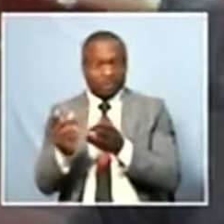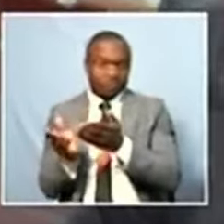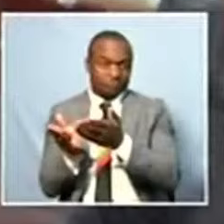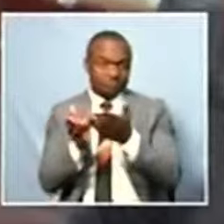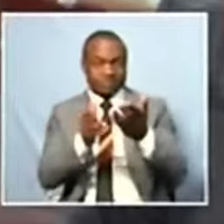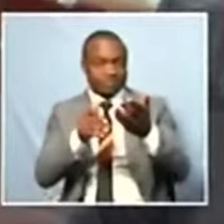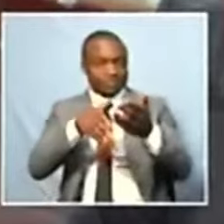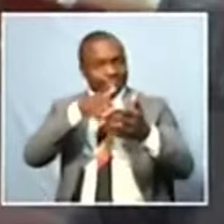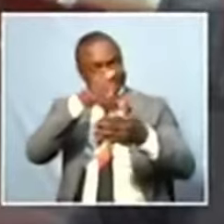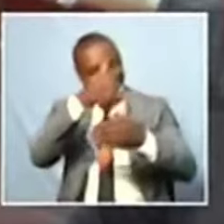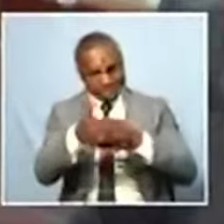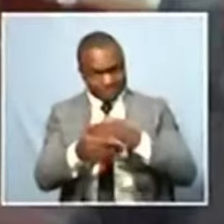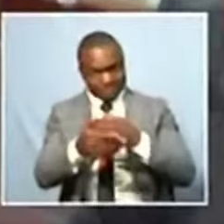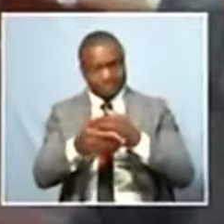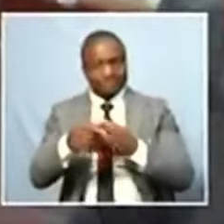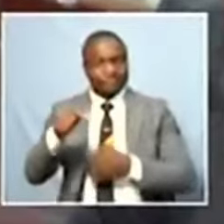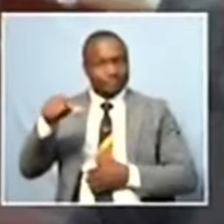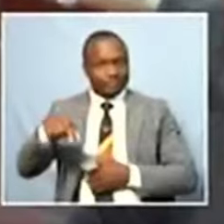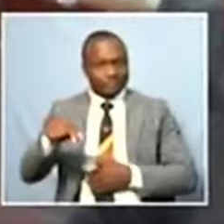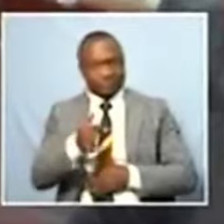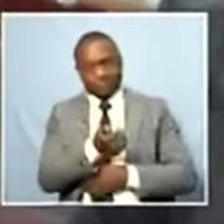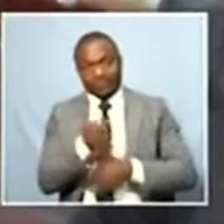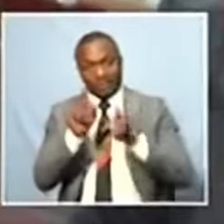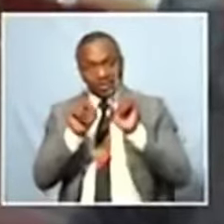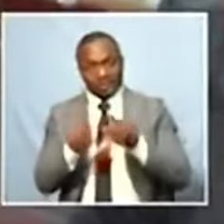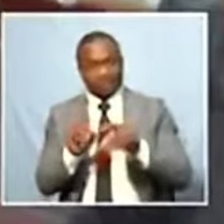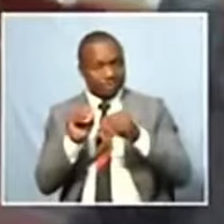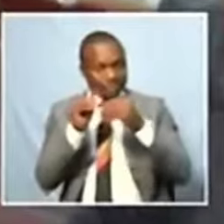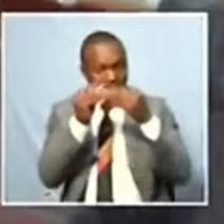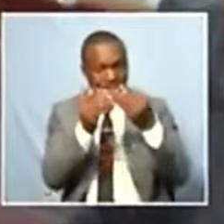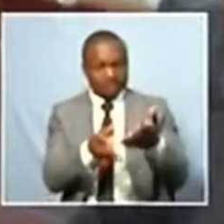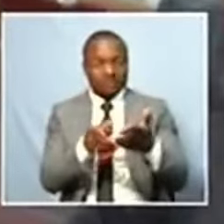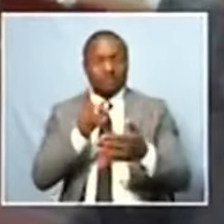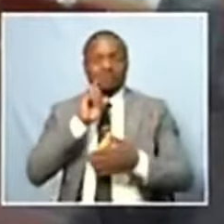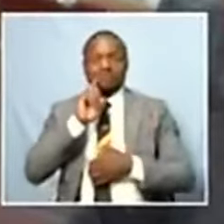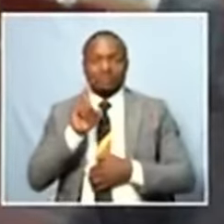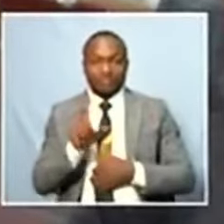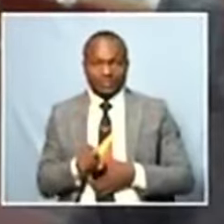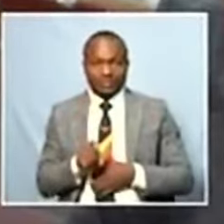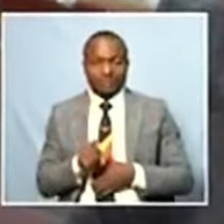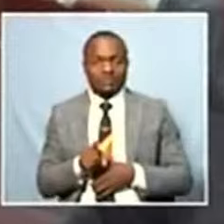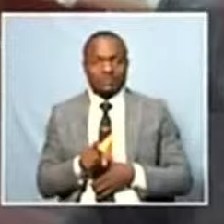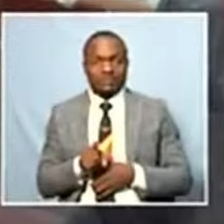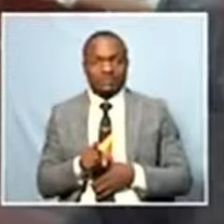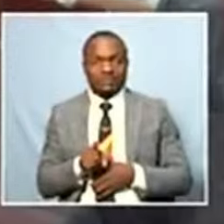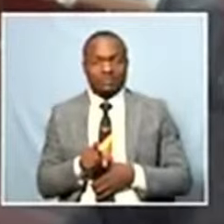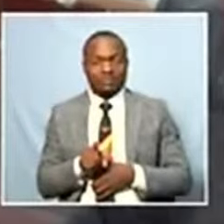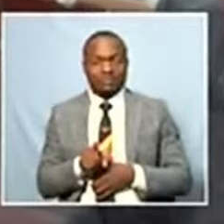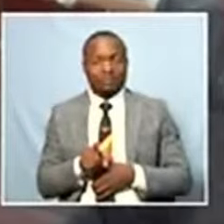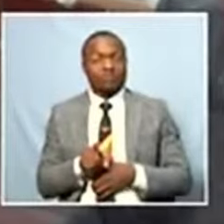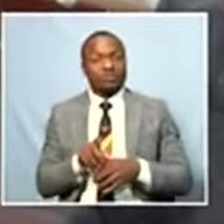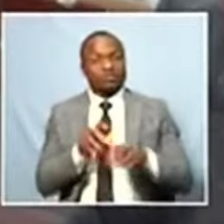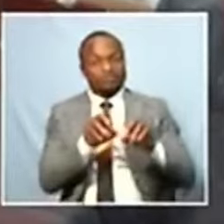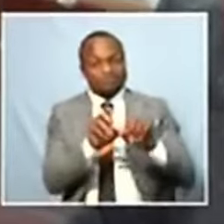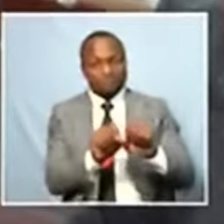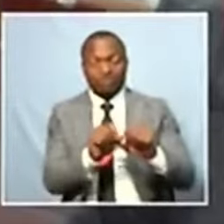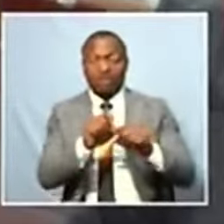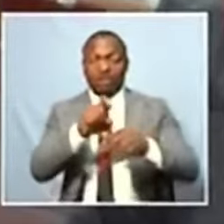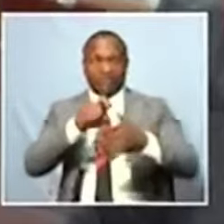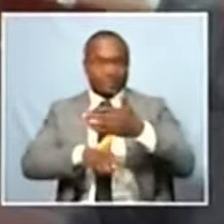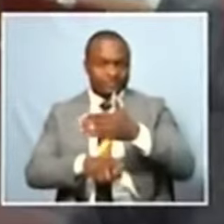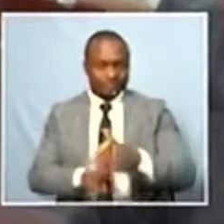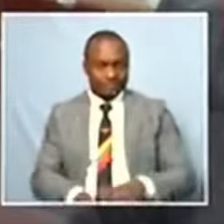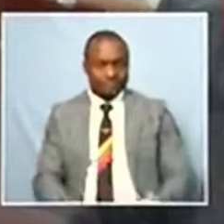the requirement is that any person making such a payment must withhold the tax. The issue of